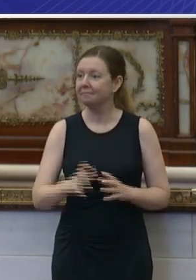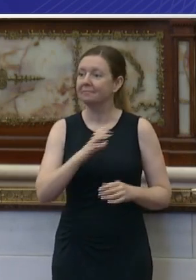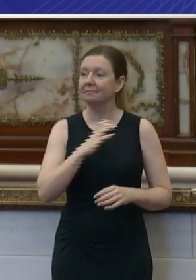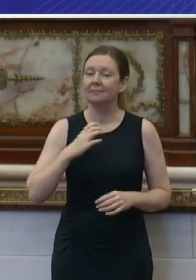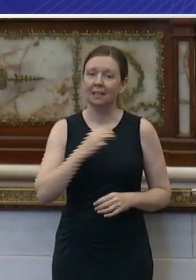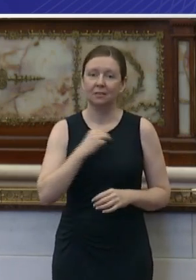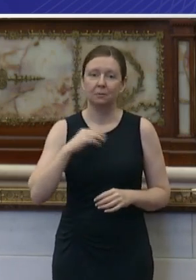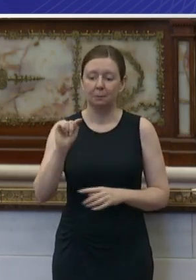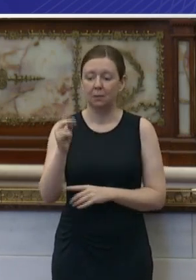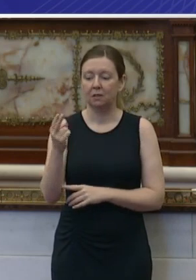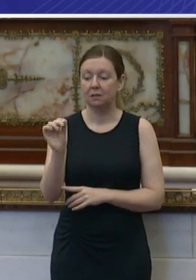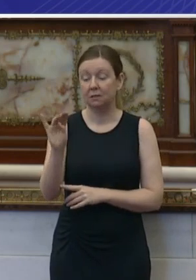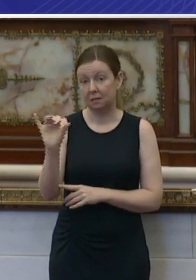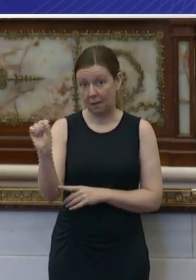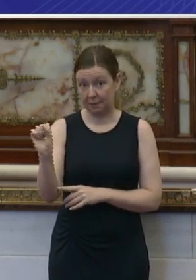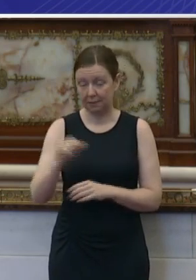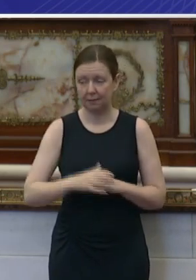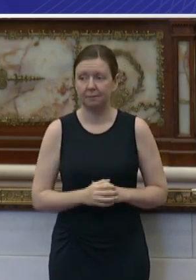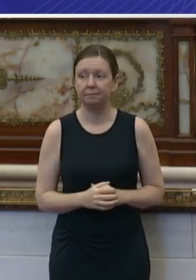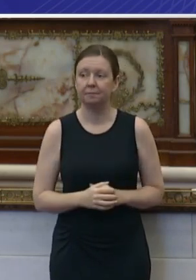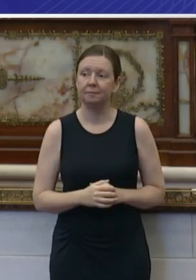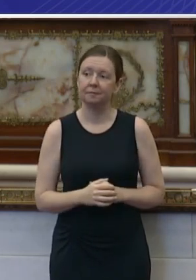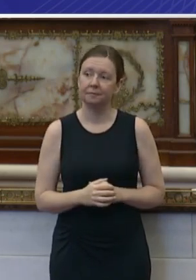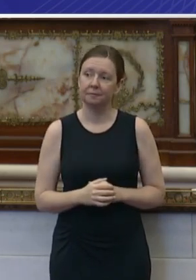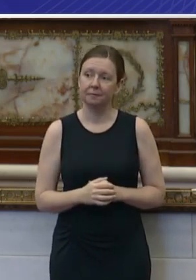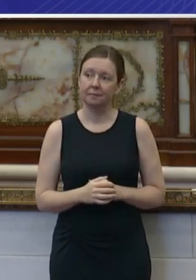Councilmember Thomas.